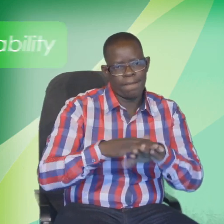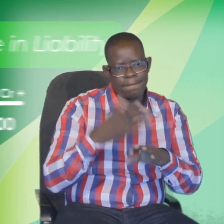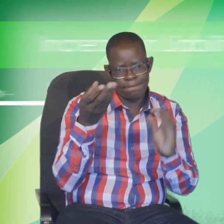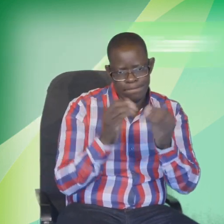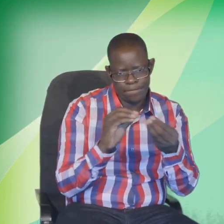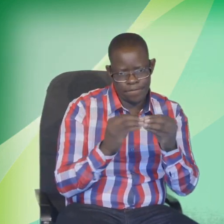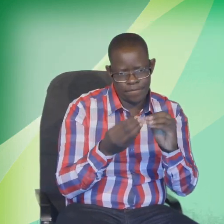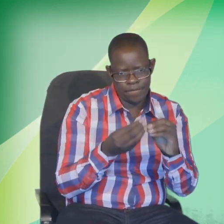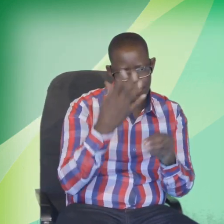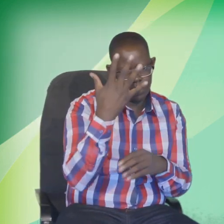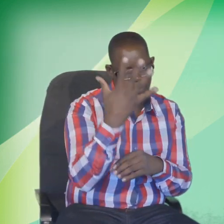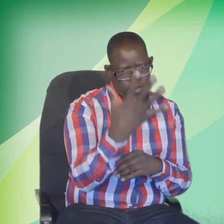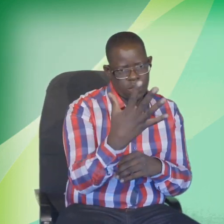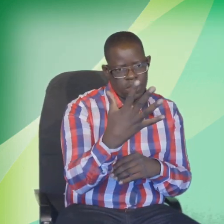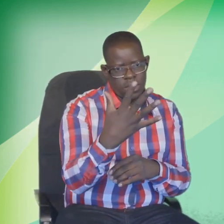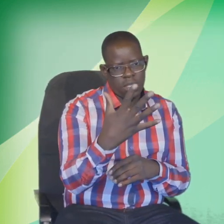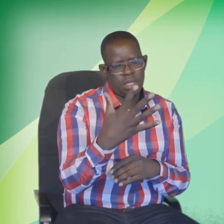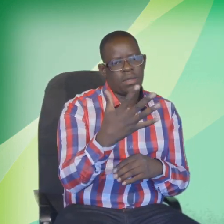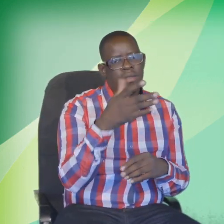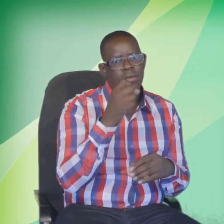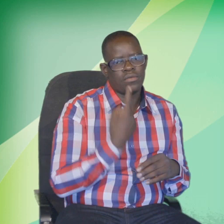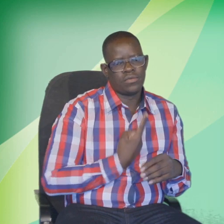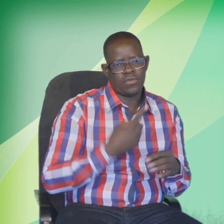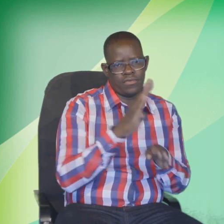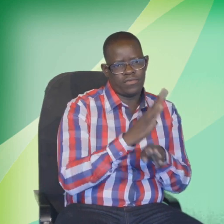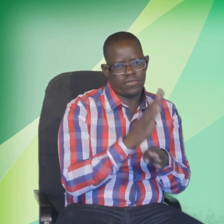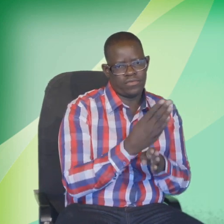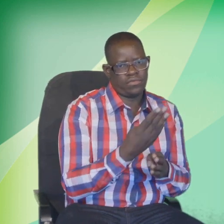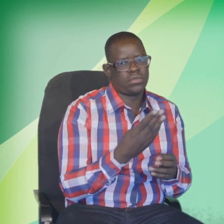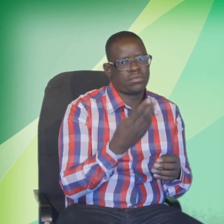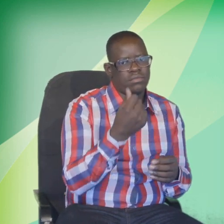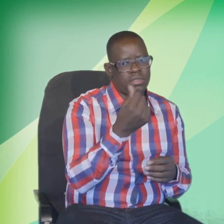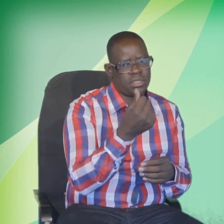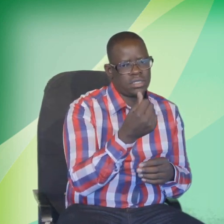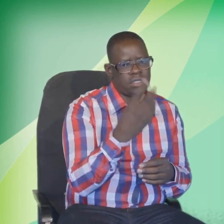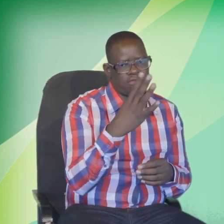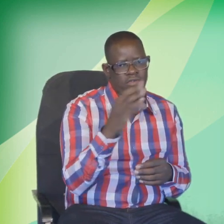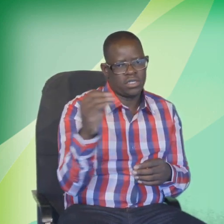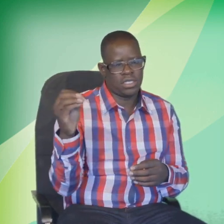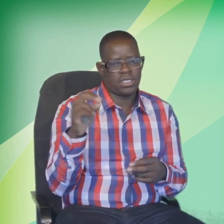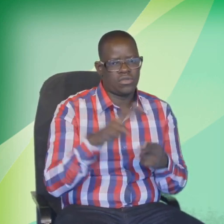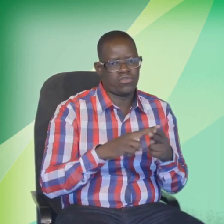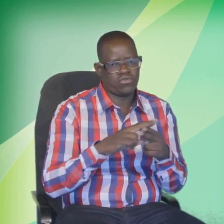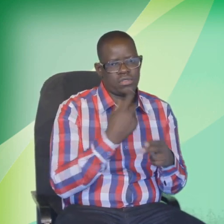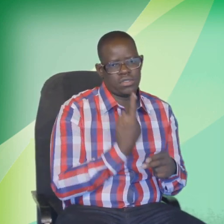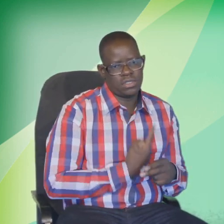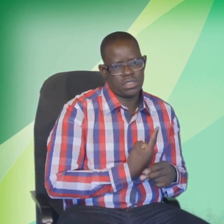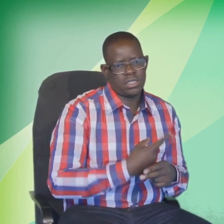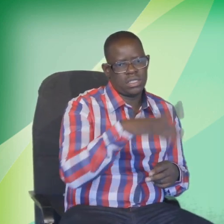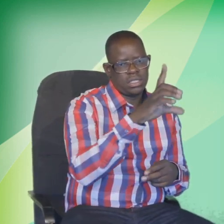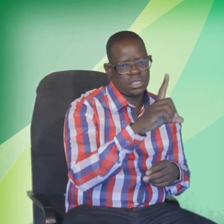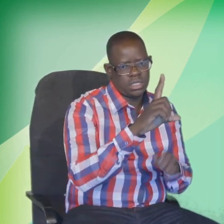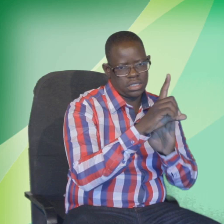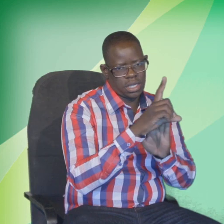Example number 5. The owner took cash for personal use 400. Debit